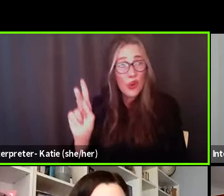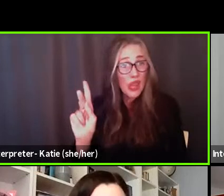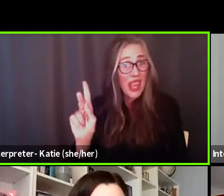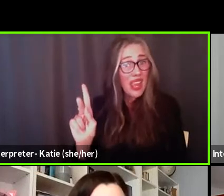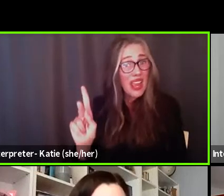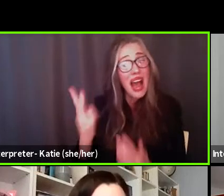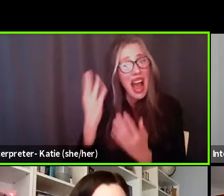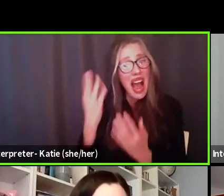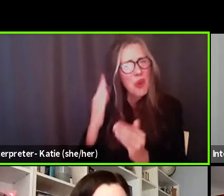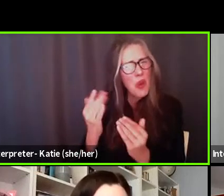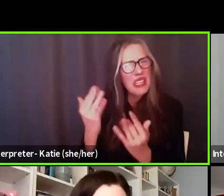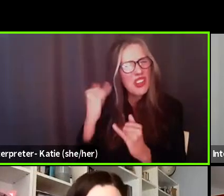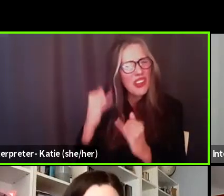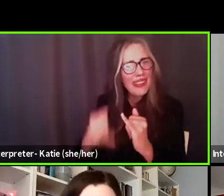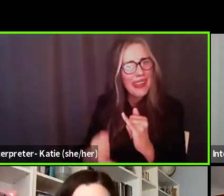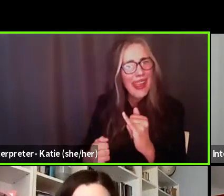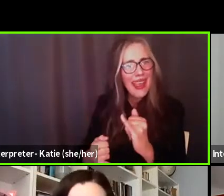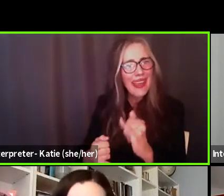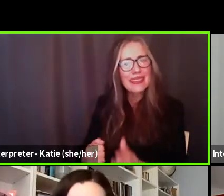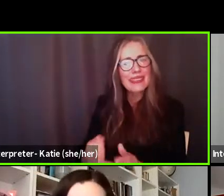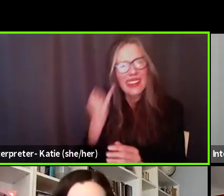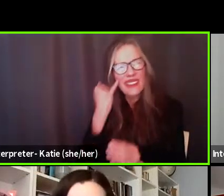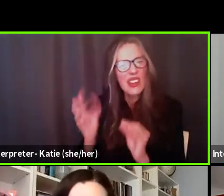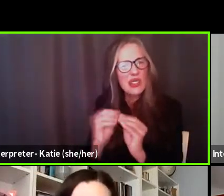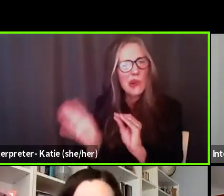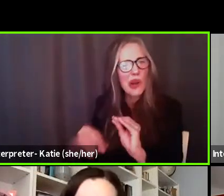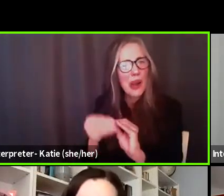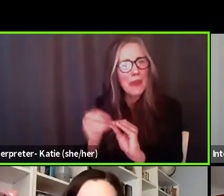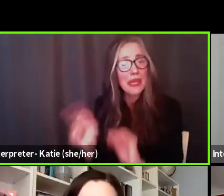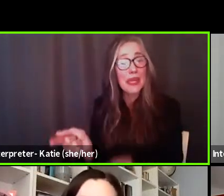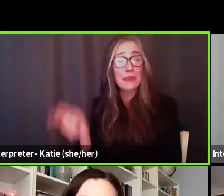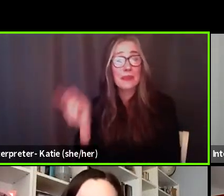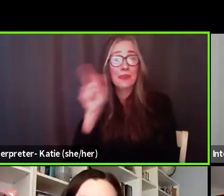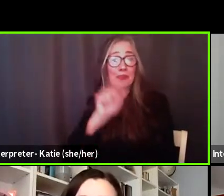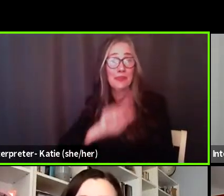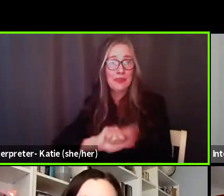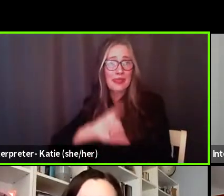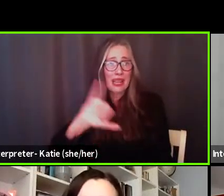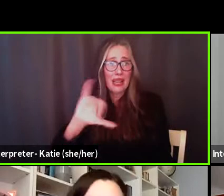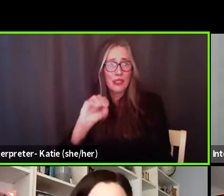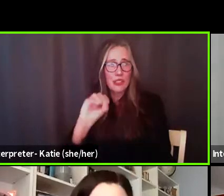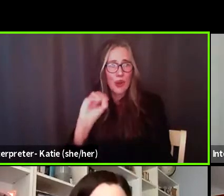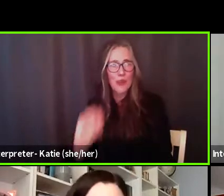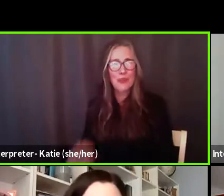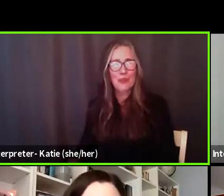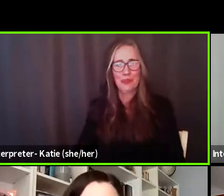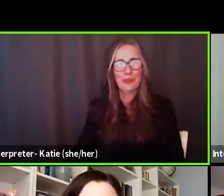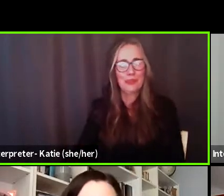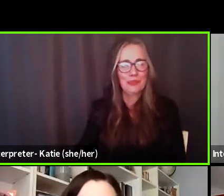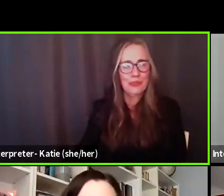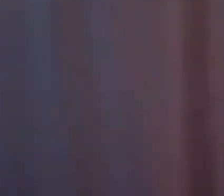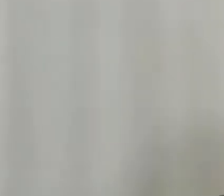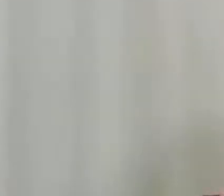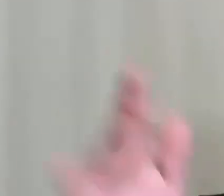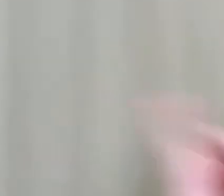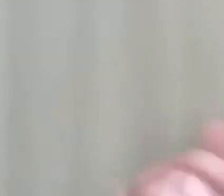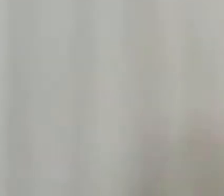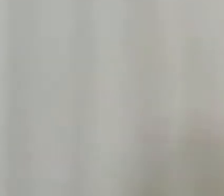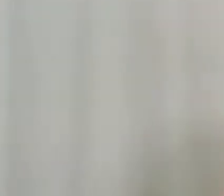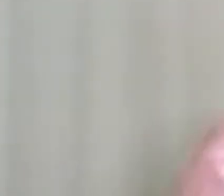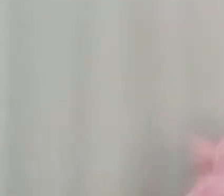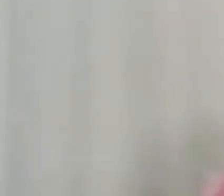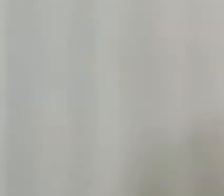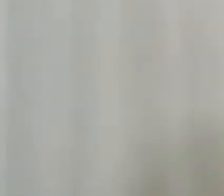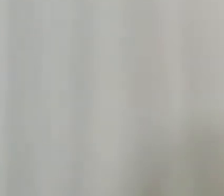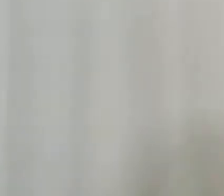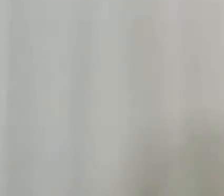until the end in case there are any additional ones coming in and so as i was mentioning um i did want to uplift